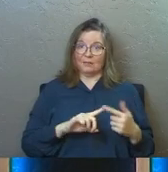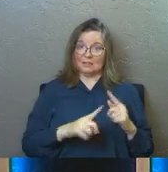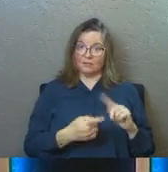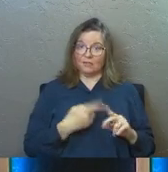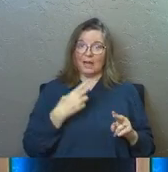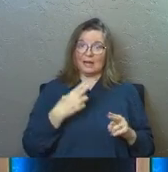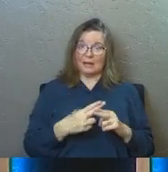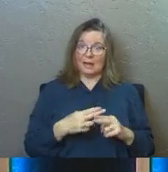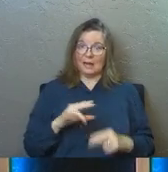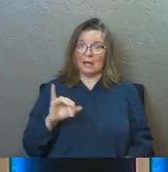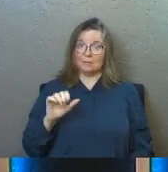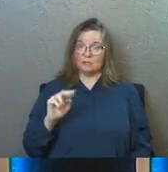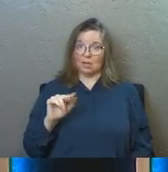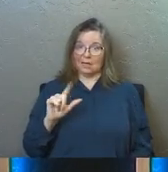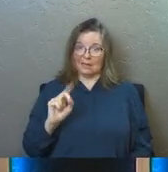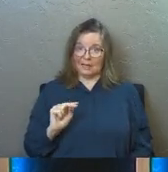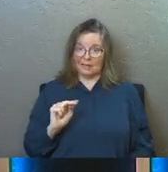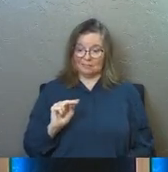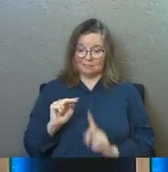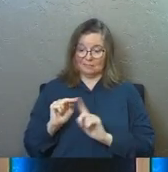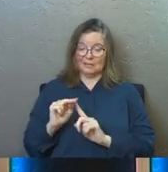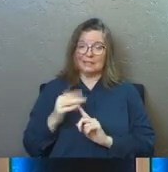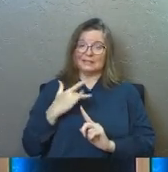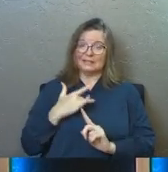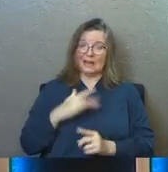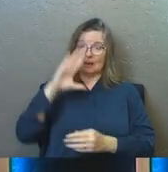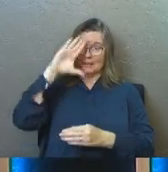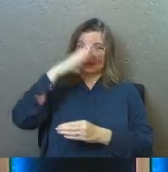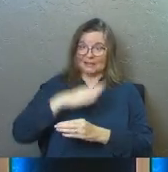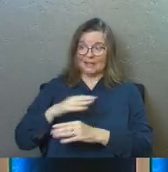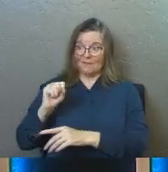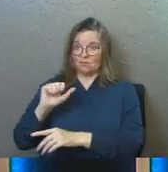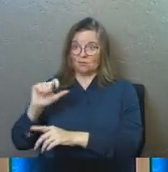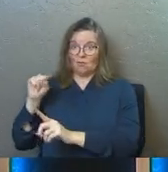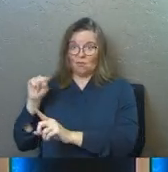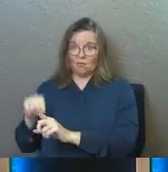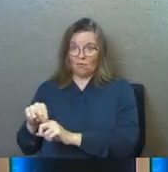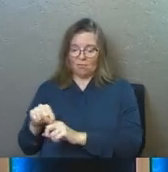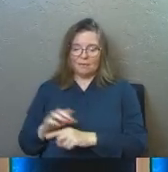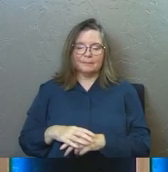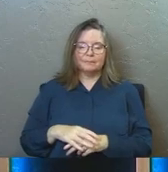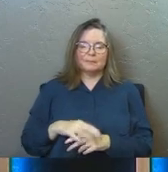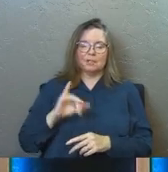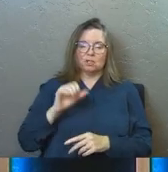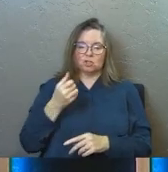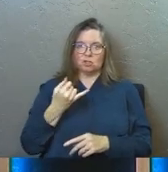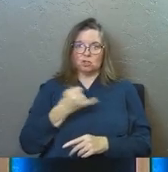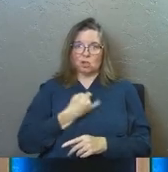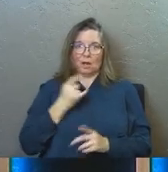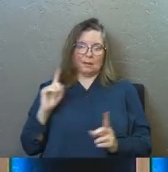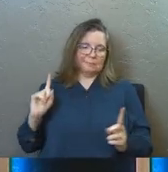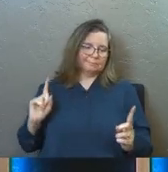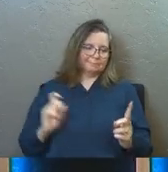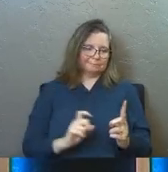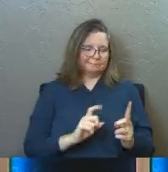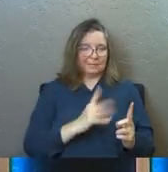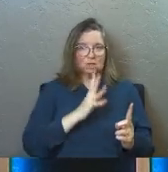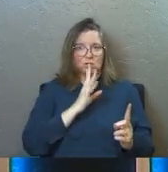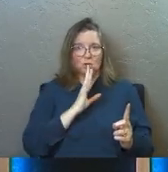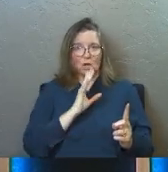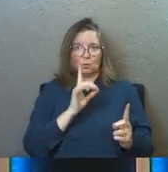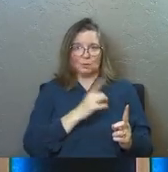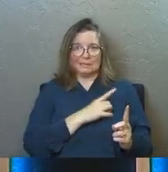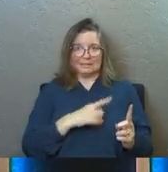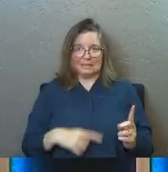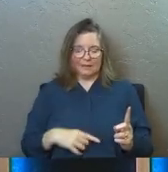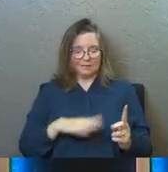is actually the son of Saul. And Jonathan and David have been like this the whole time. Well, Jonathan comes up and he talks to David in